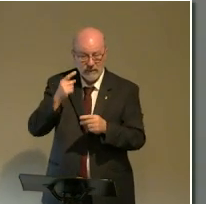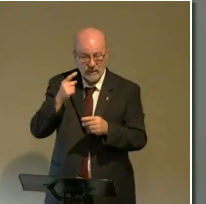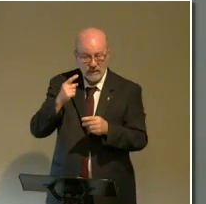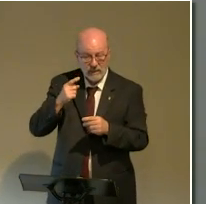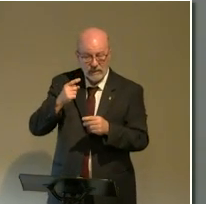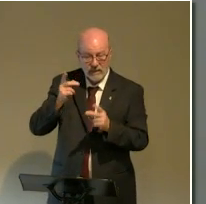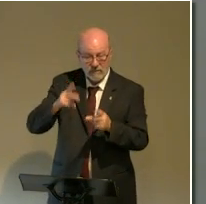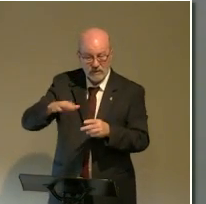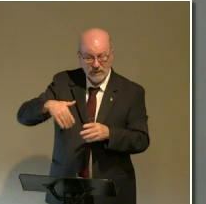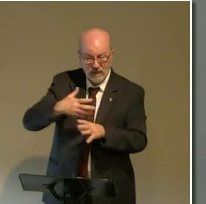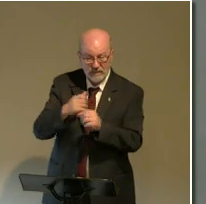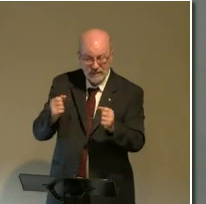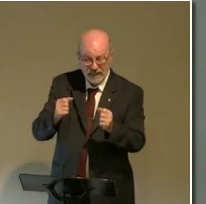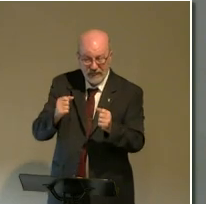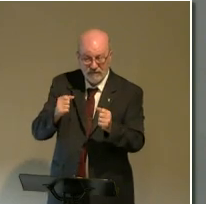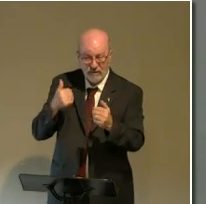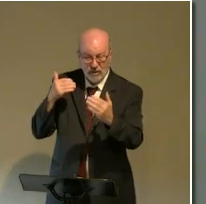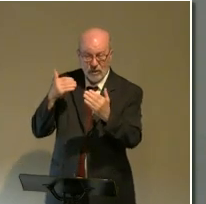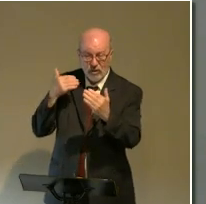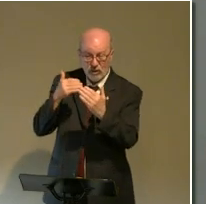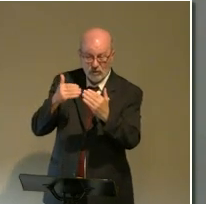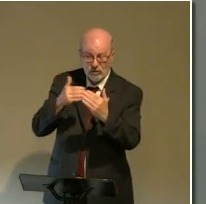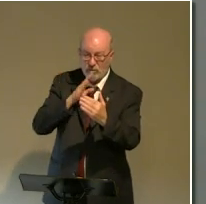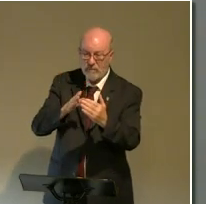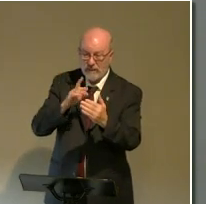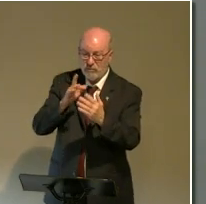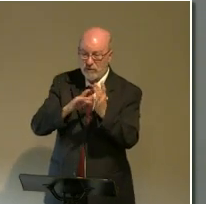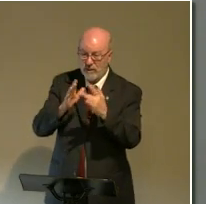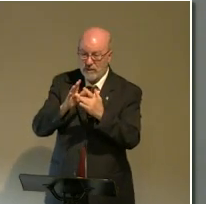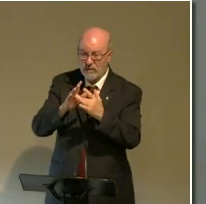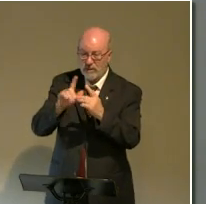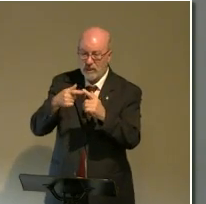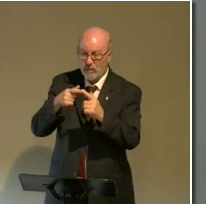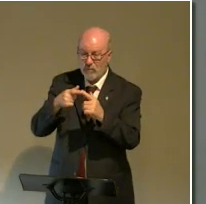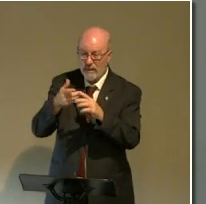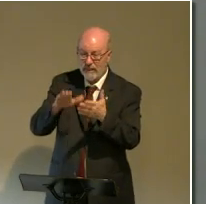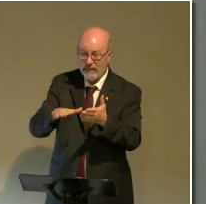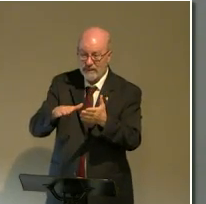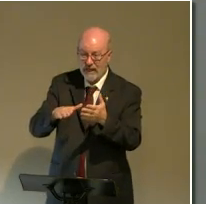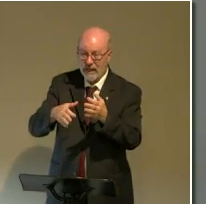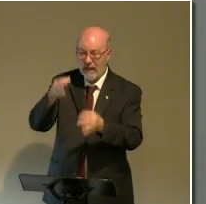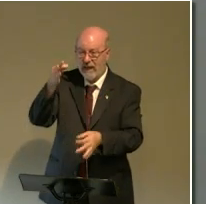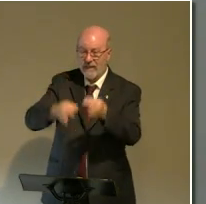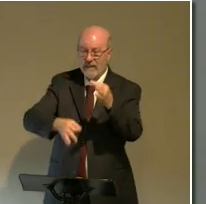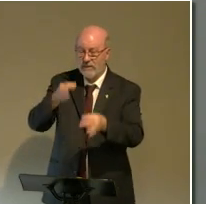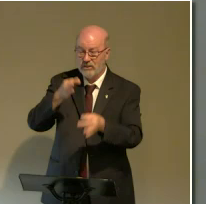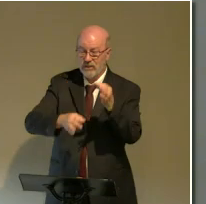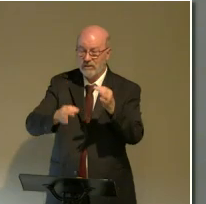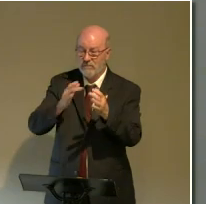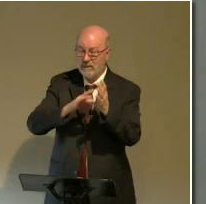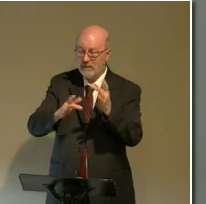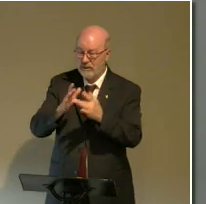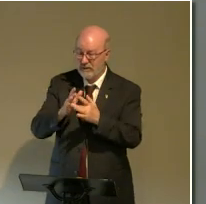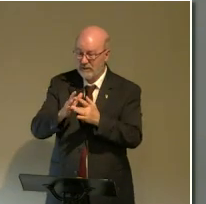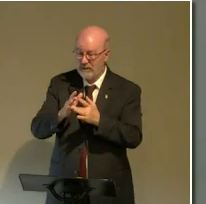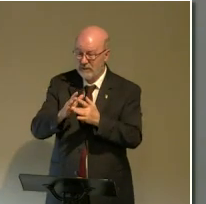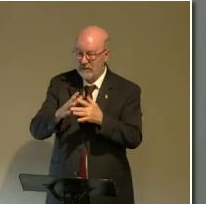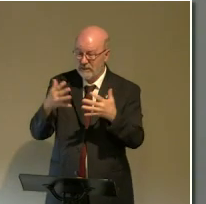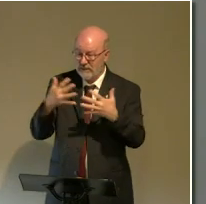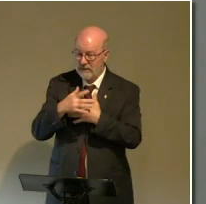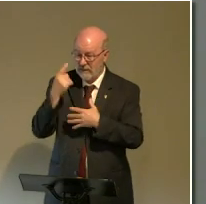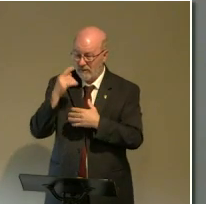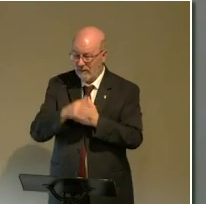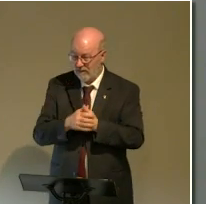The closest they'll ever be to Jesus Christ will be when they are getting judged by him. It's a very scary